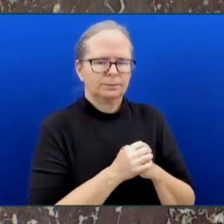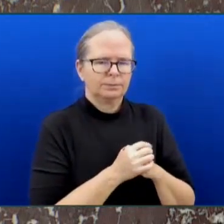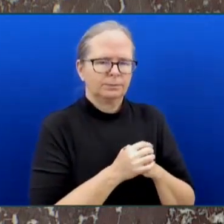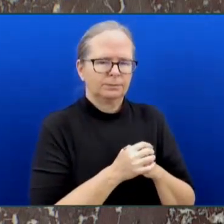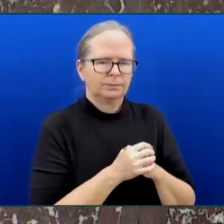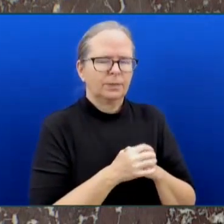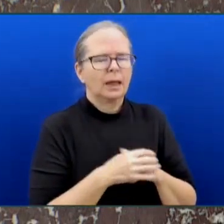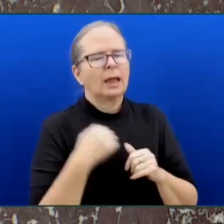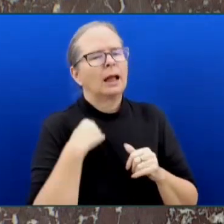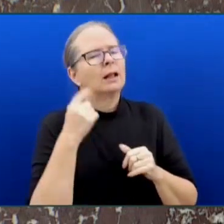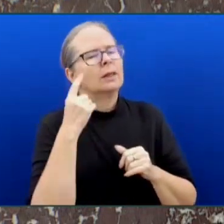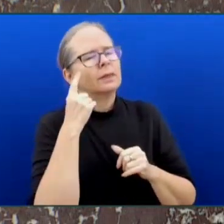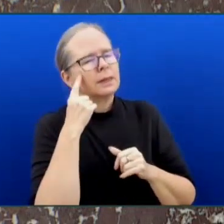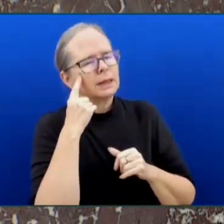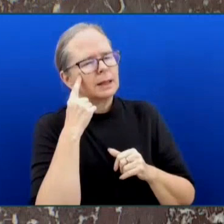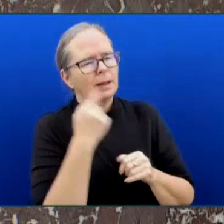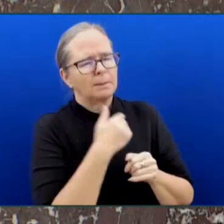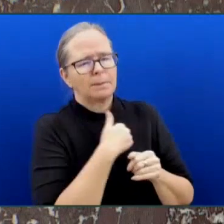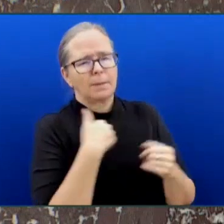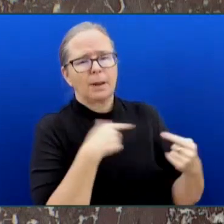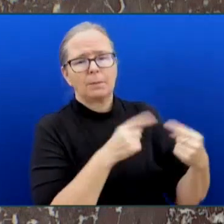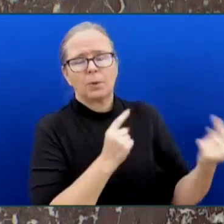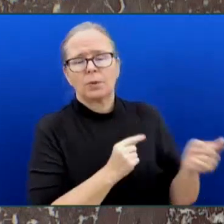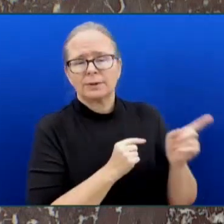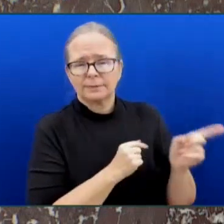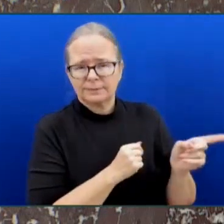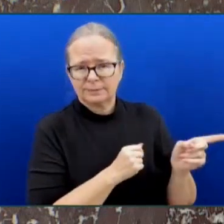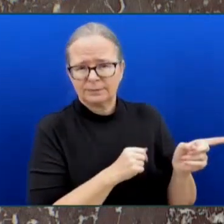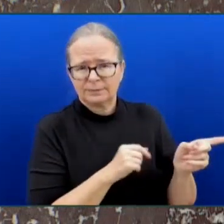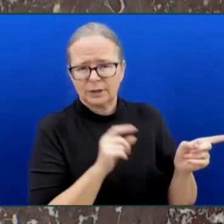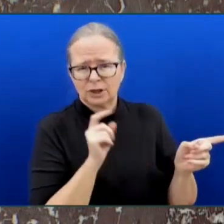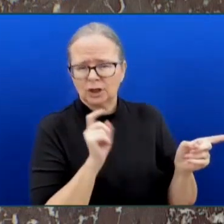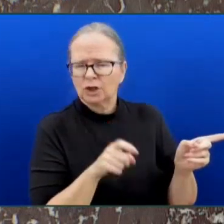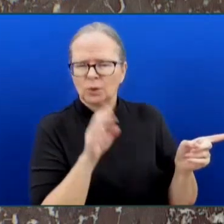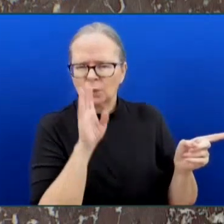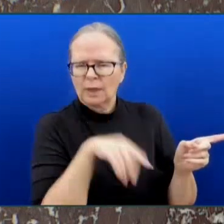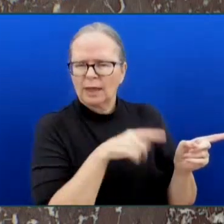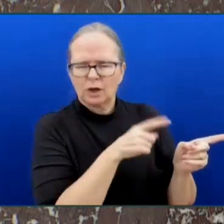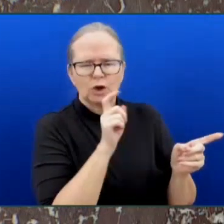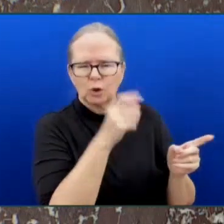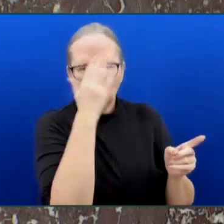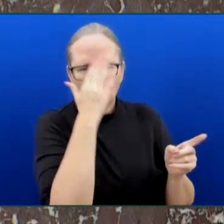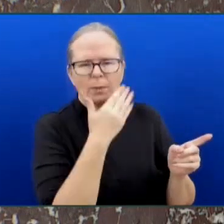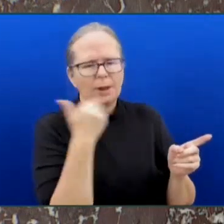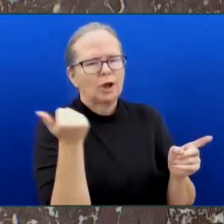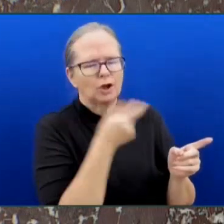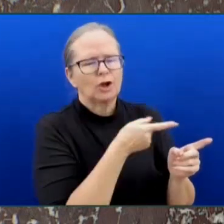the Premier in the House. Hansard's clear. Nobody has referred.